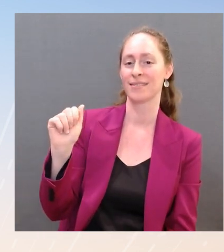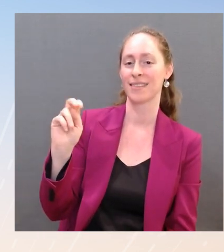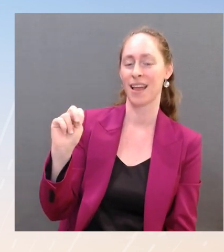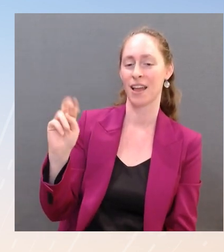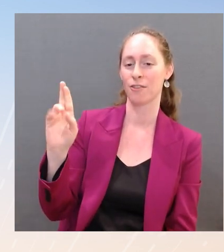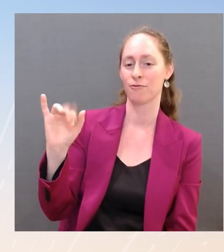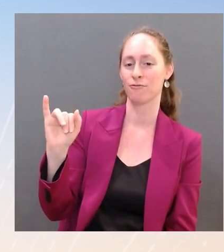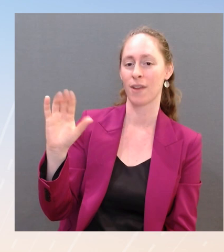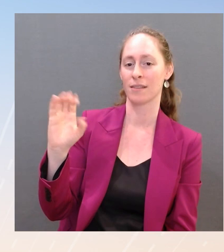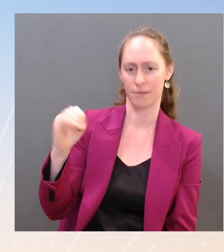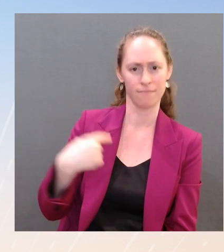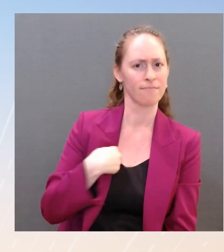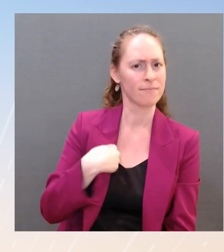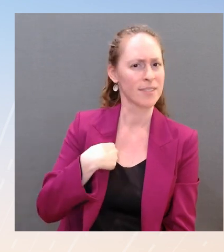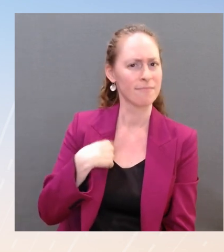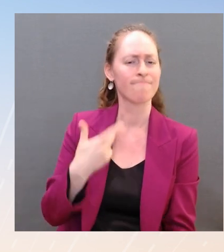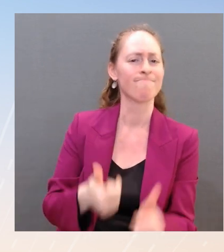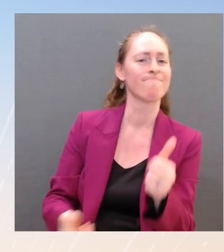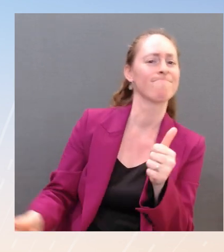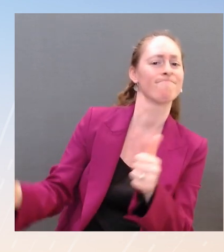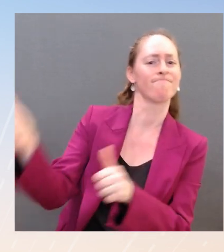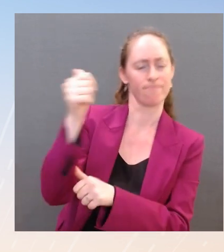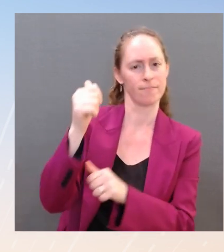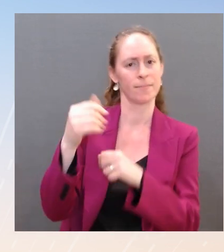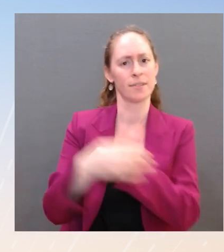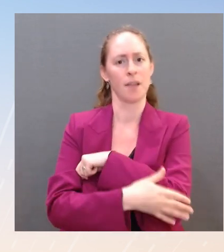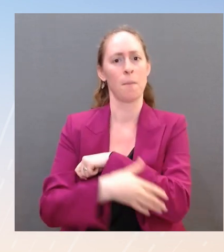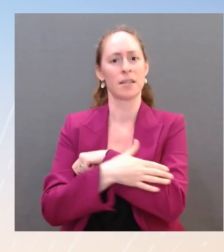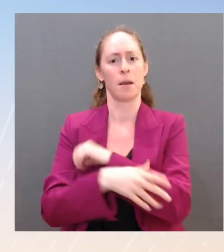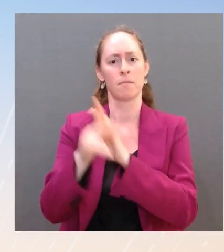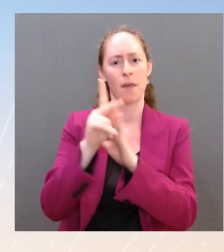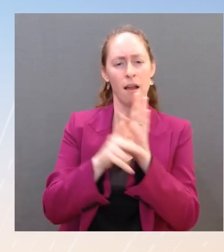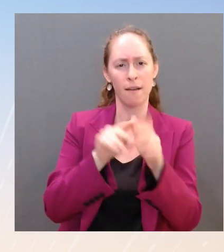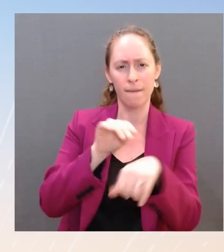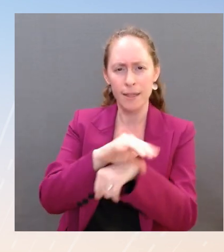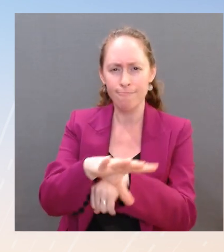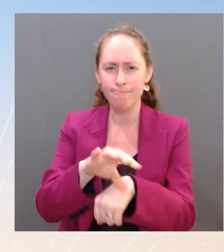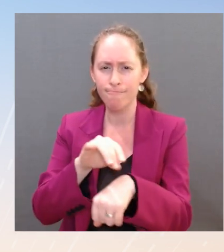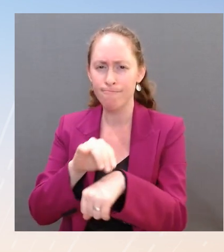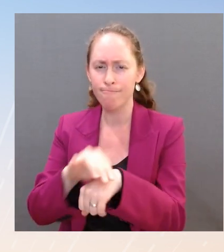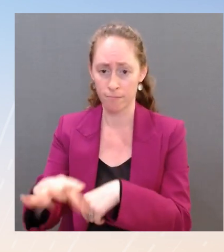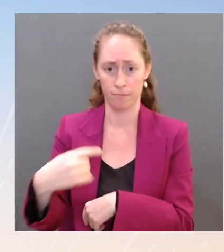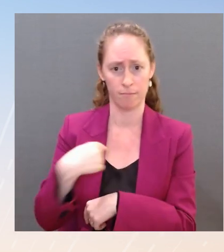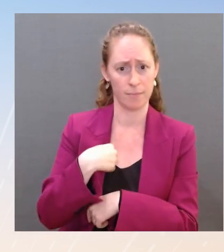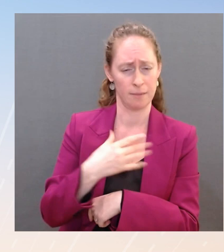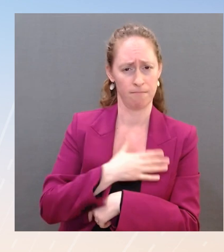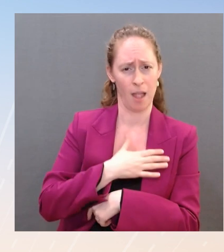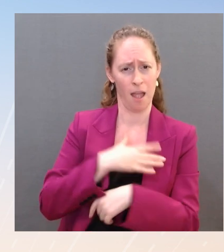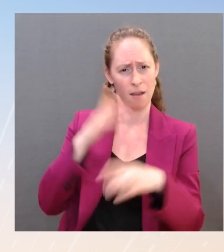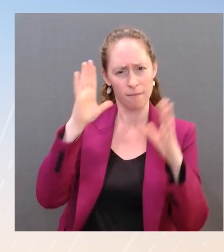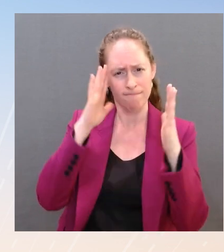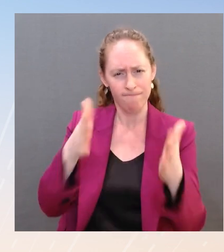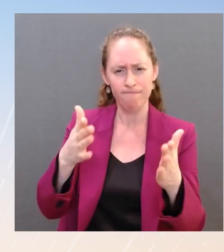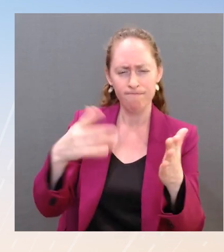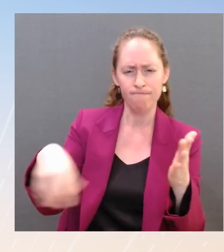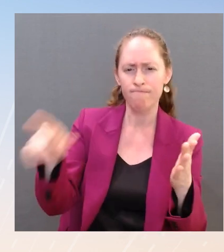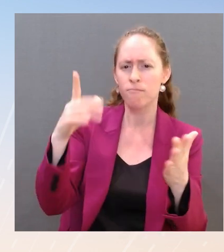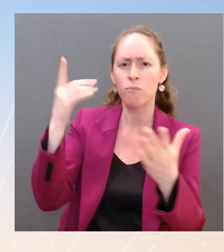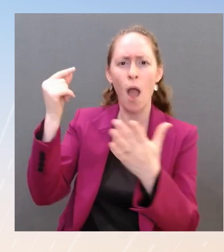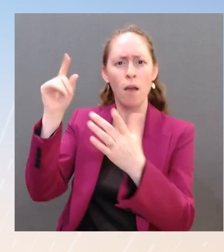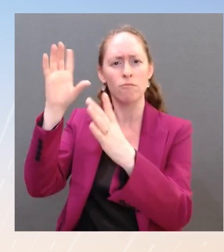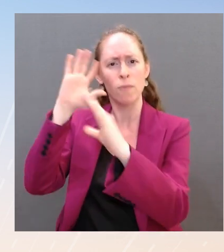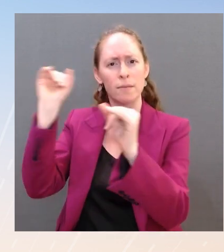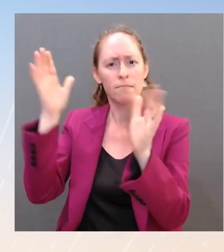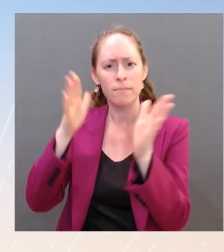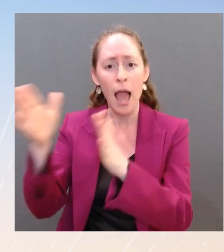it's my job to drive the president's domestic policy agenda, from health care and education to racial justice and